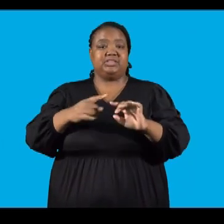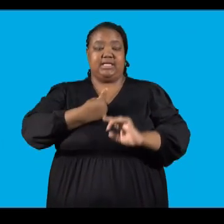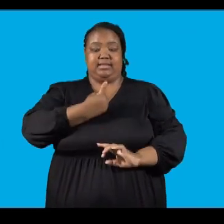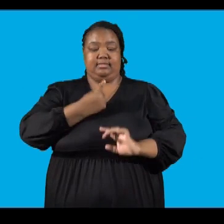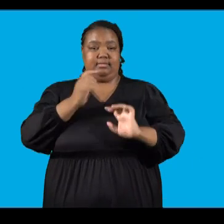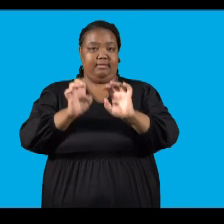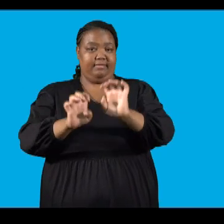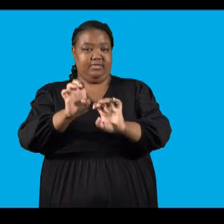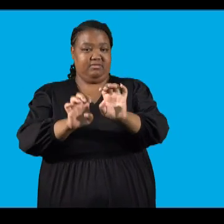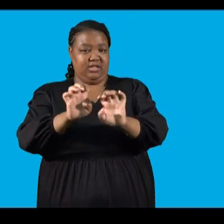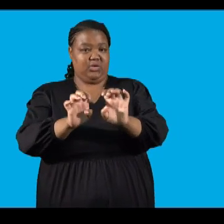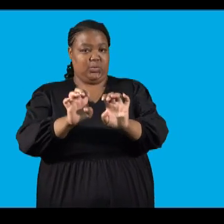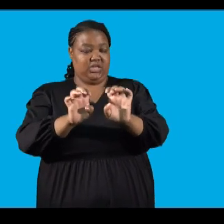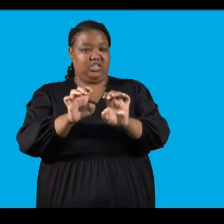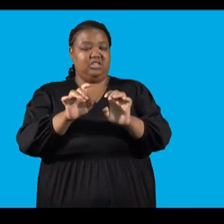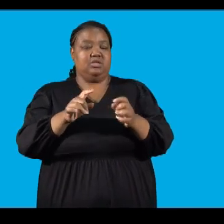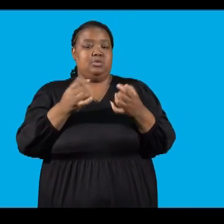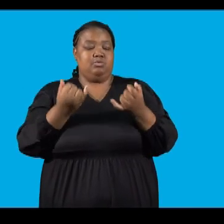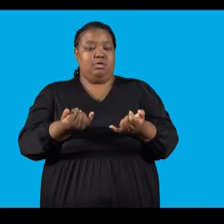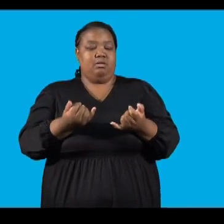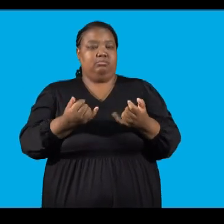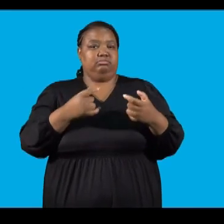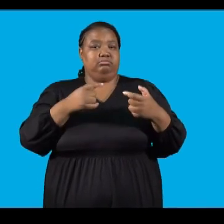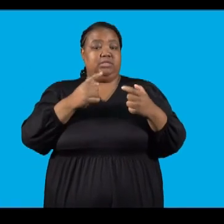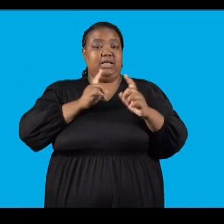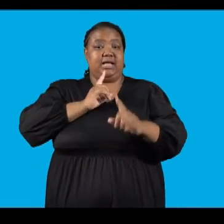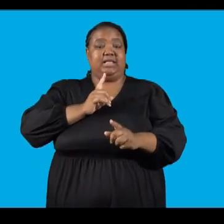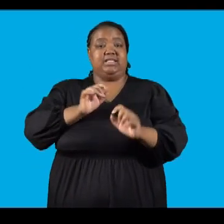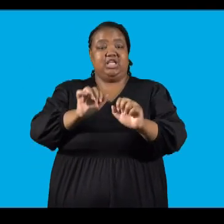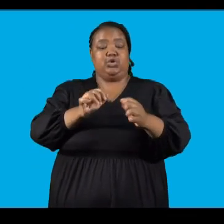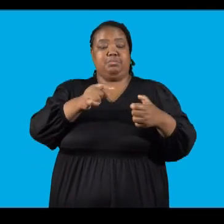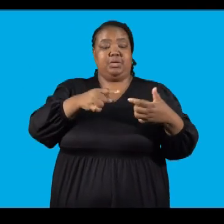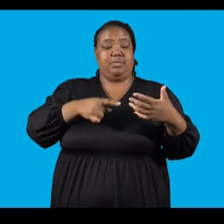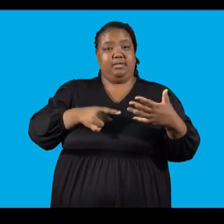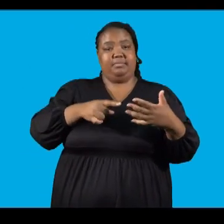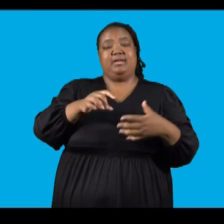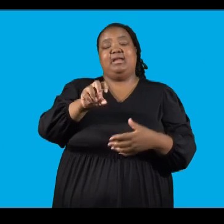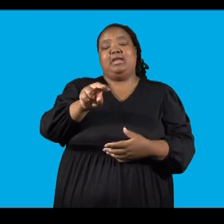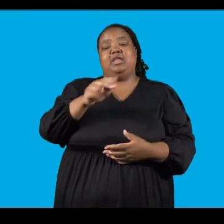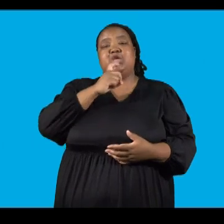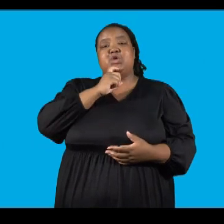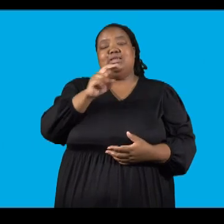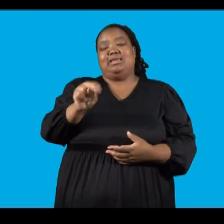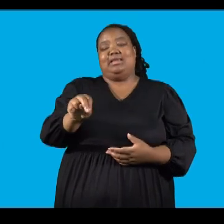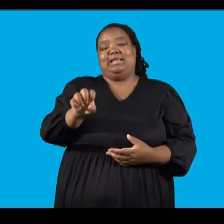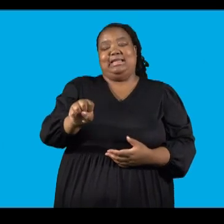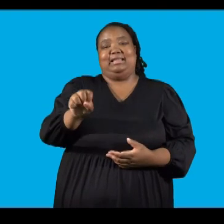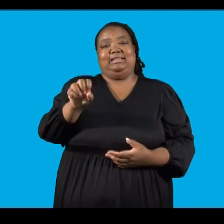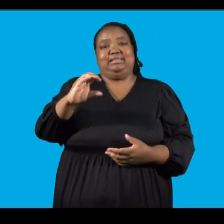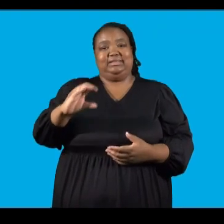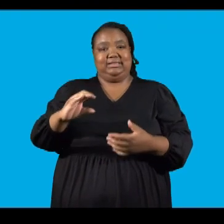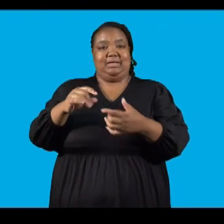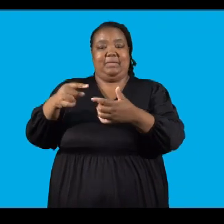for your self-evaluation, you can now mark your answers using the NSC marking